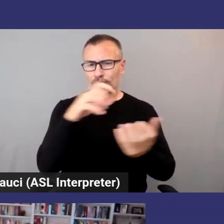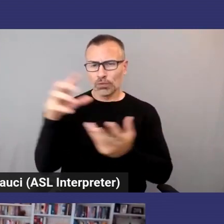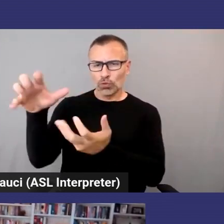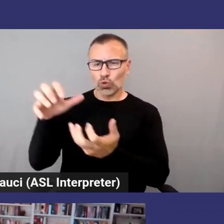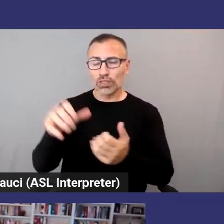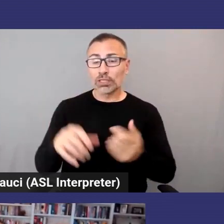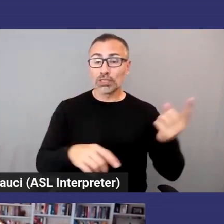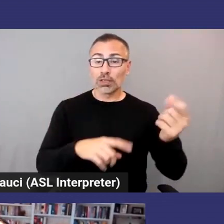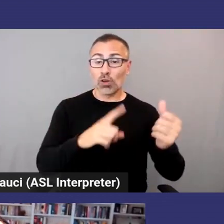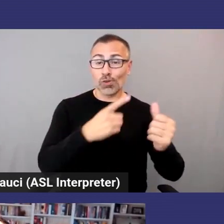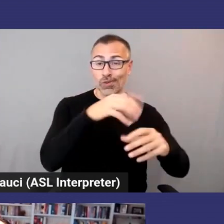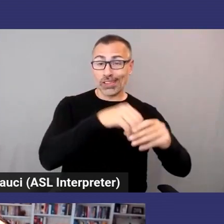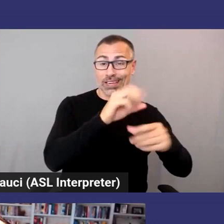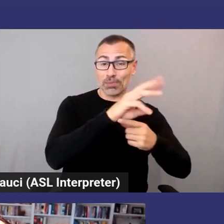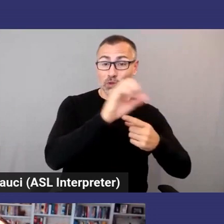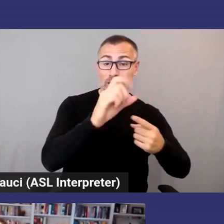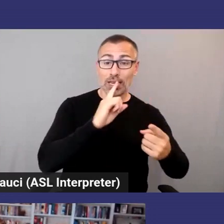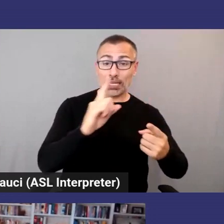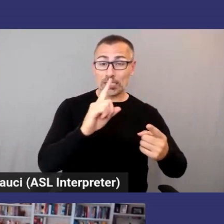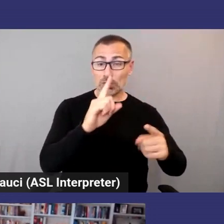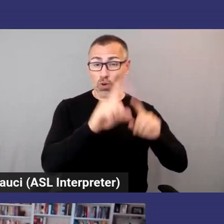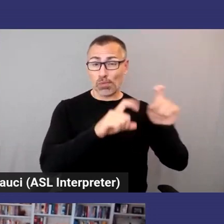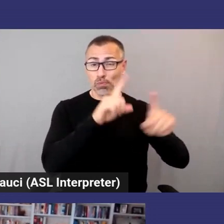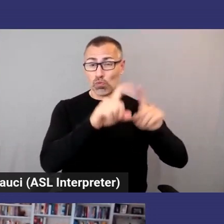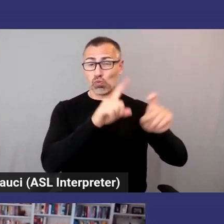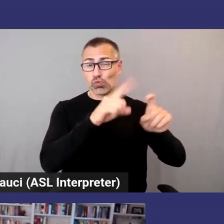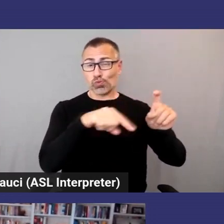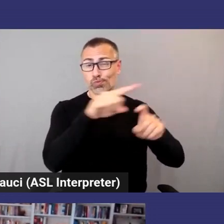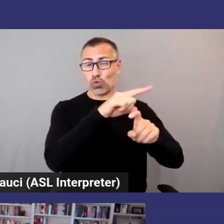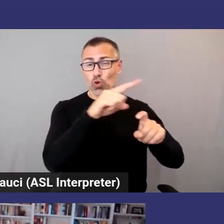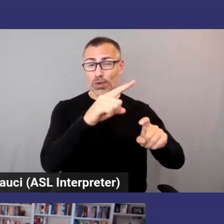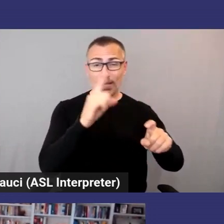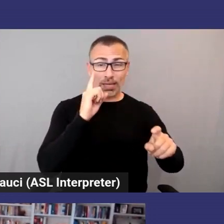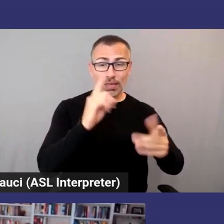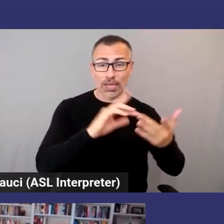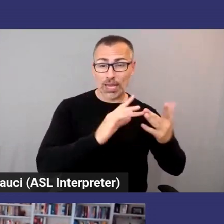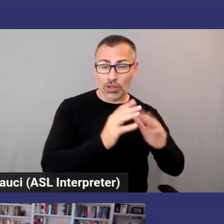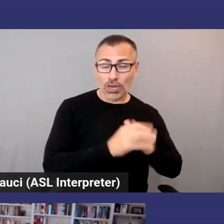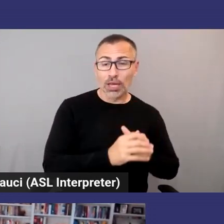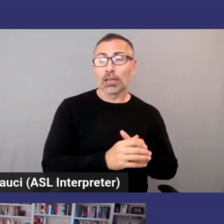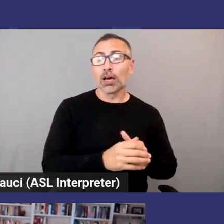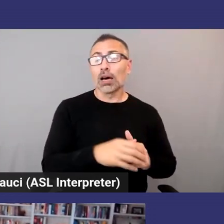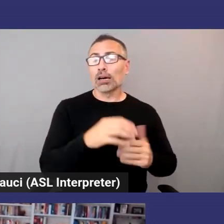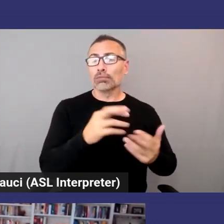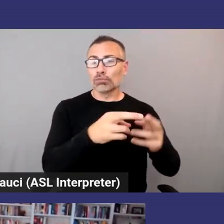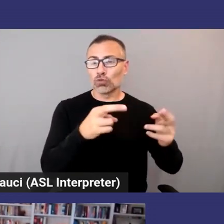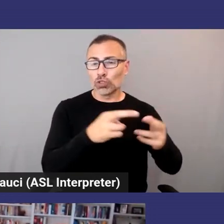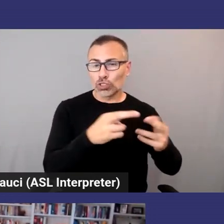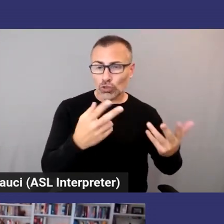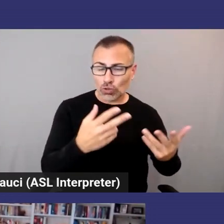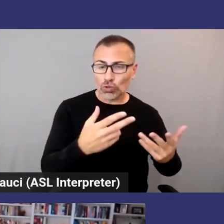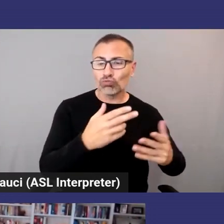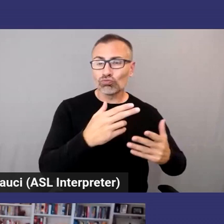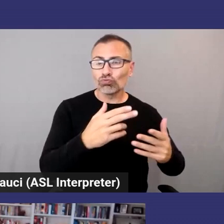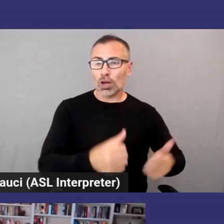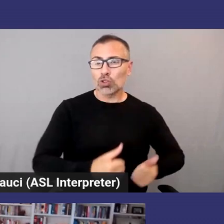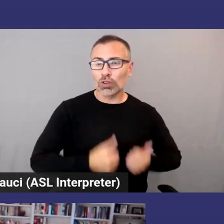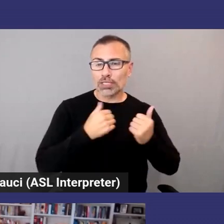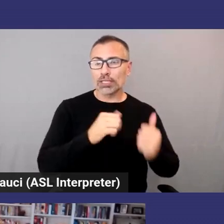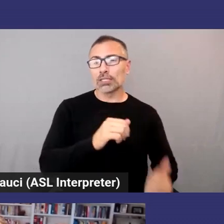probing the reachable addresses, IPv4, IPv6, and we're keeping track of the round trip